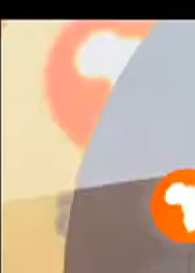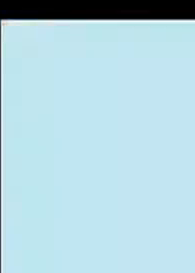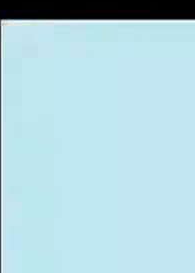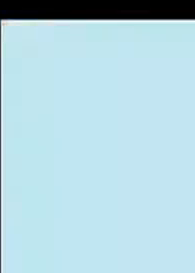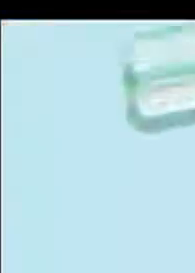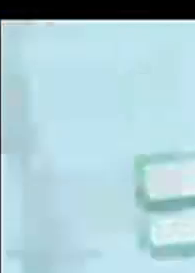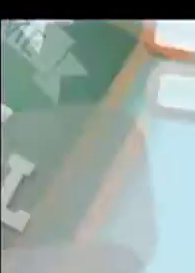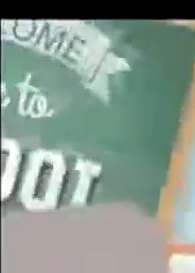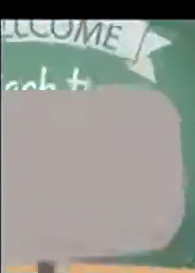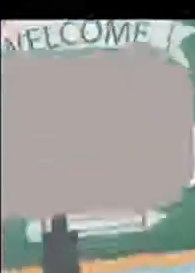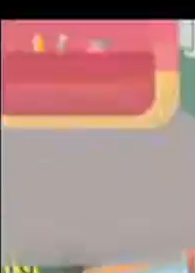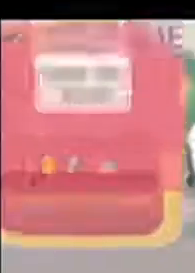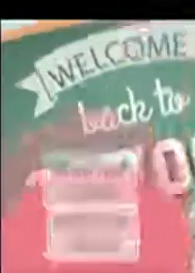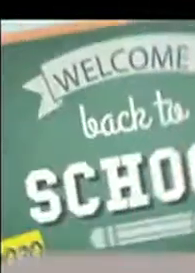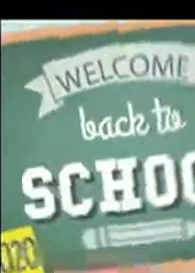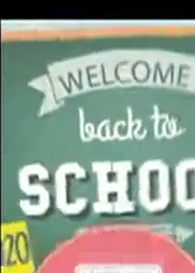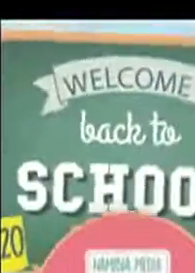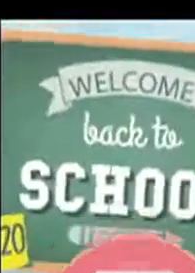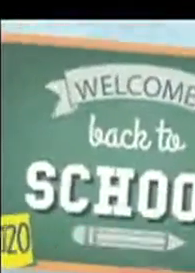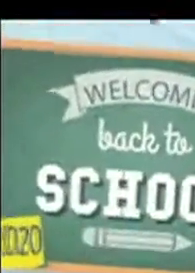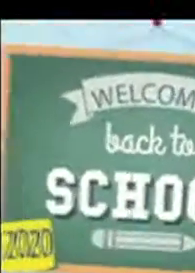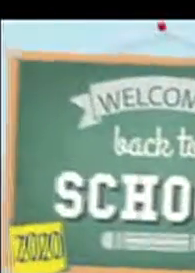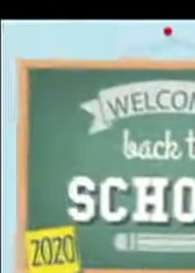Love was meant.